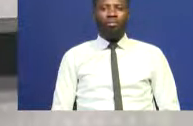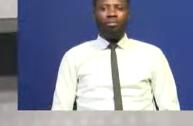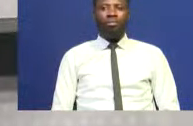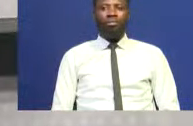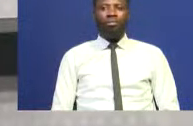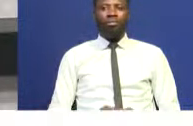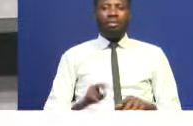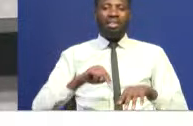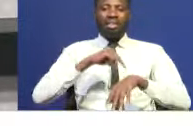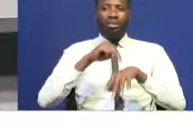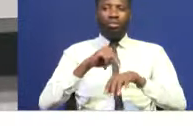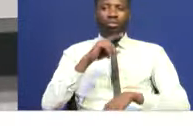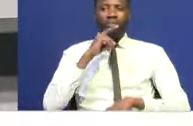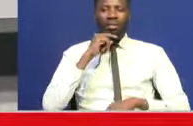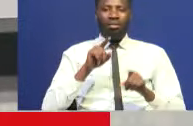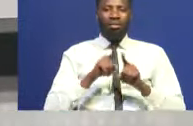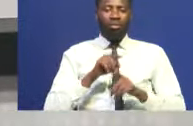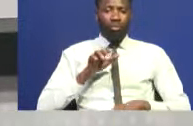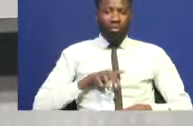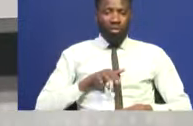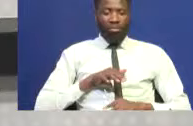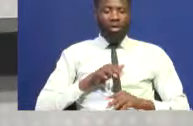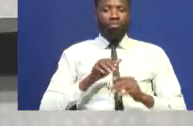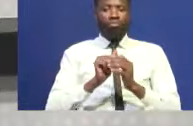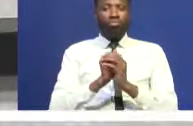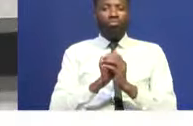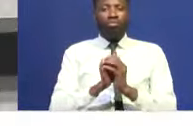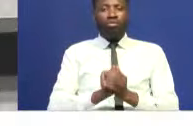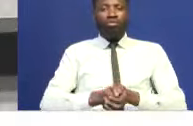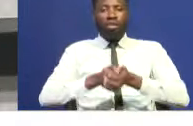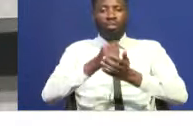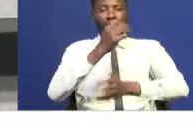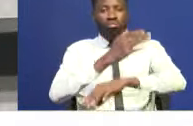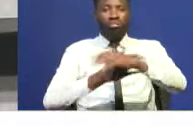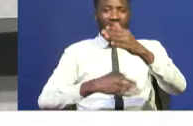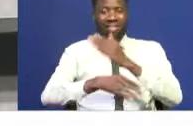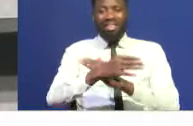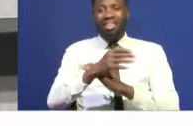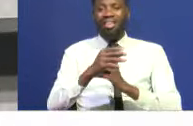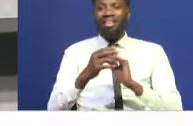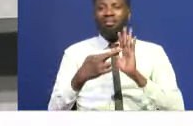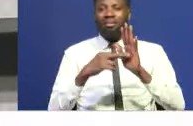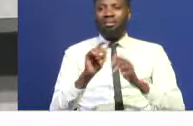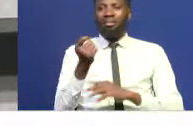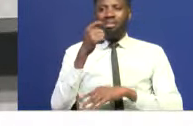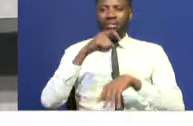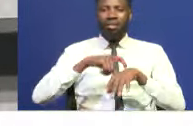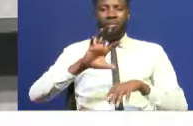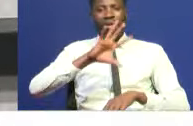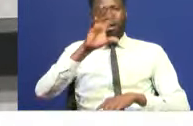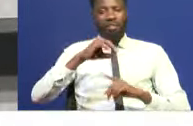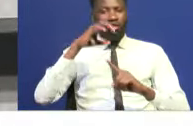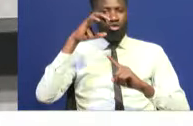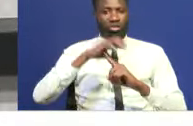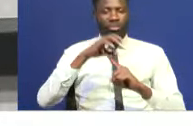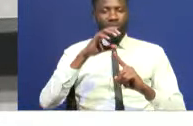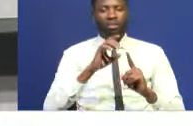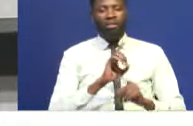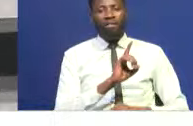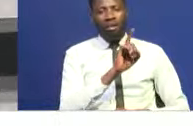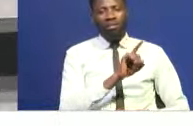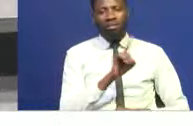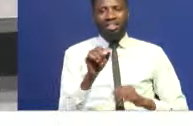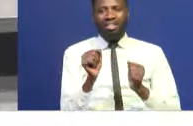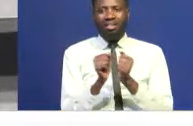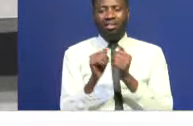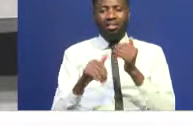And the national men's and women's Paravolleyball teams, which will represent Kenya in the Africa Championships, slated for the 1st to the 10th of next month at